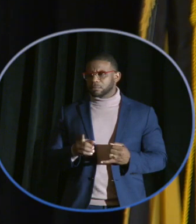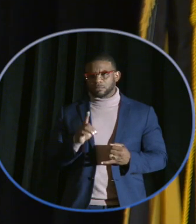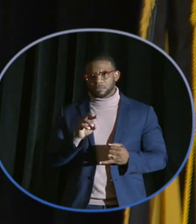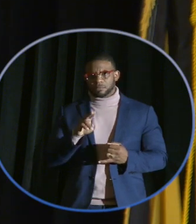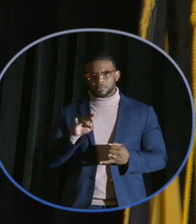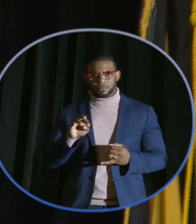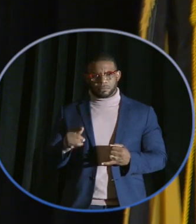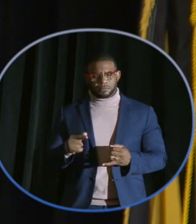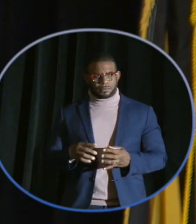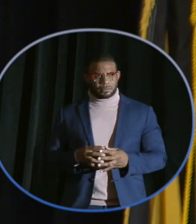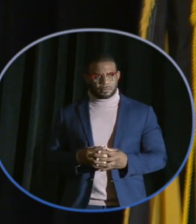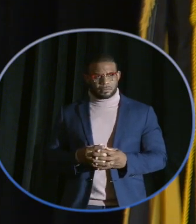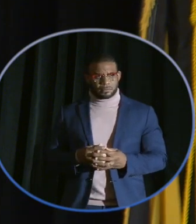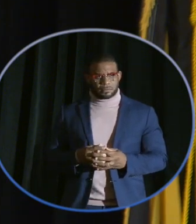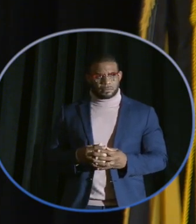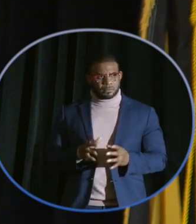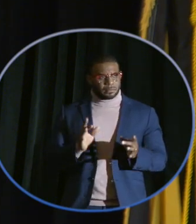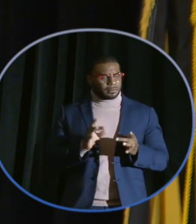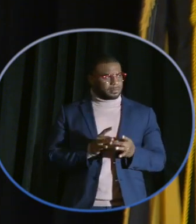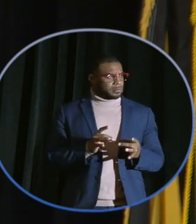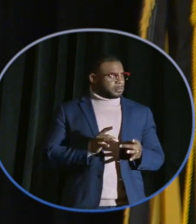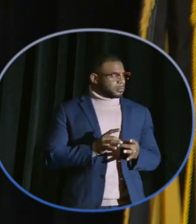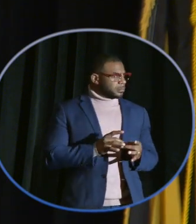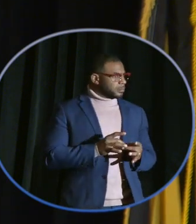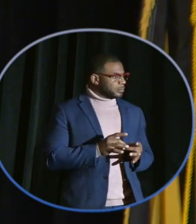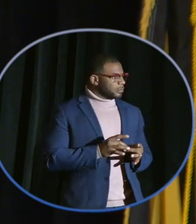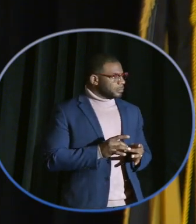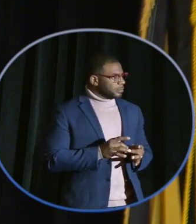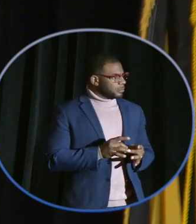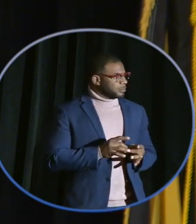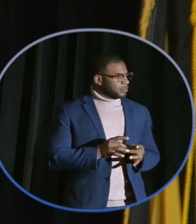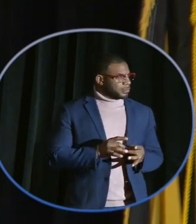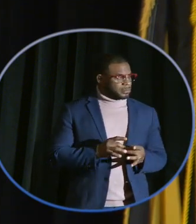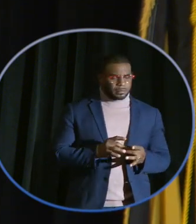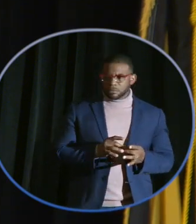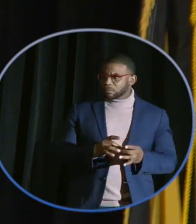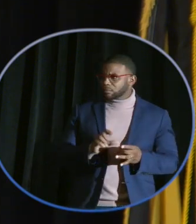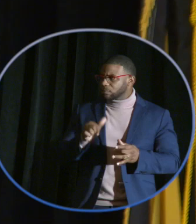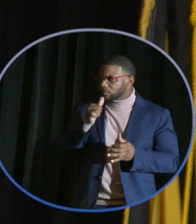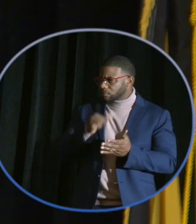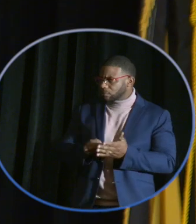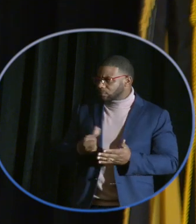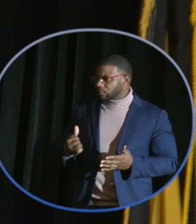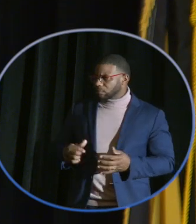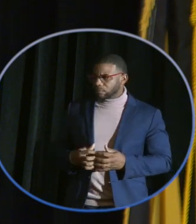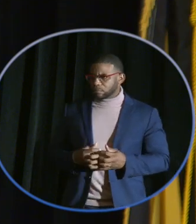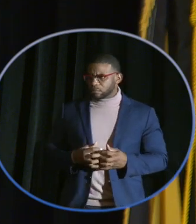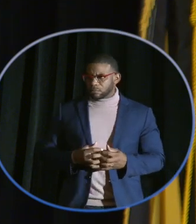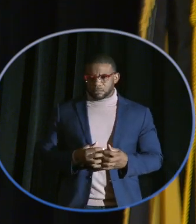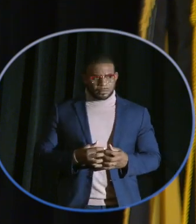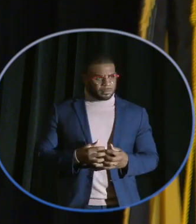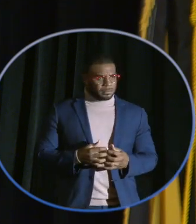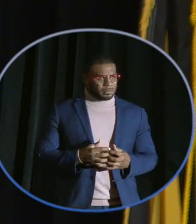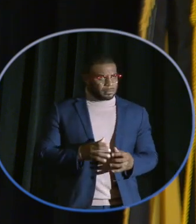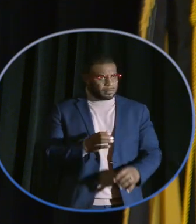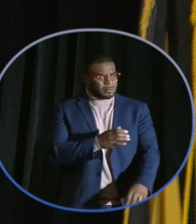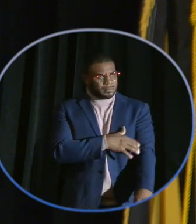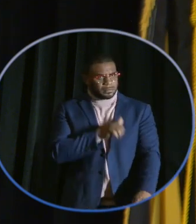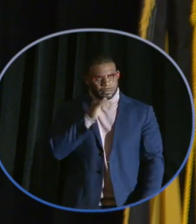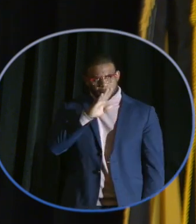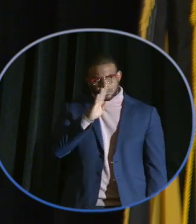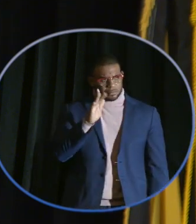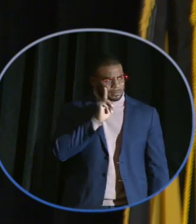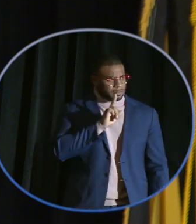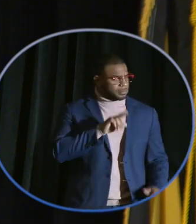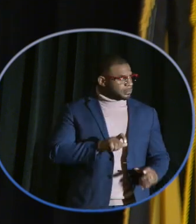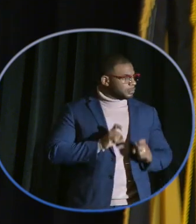Dr. King said in this letter that power is never going